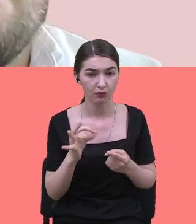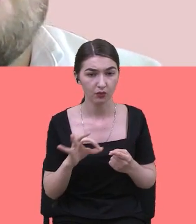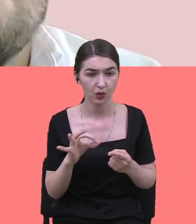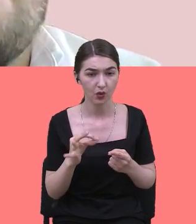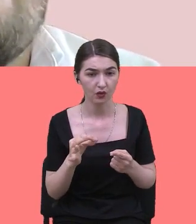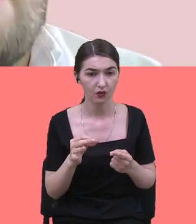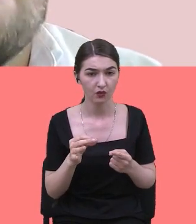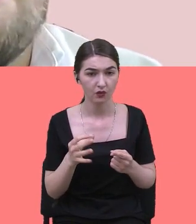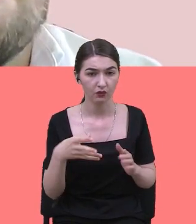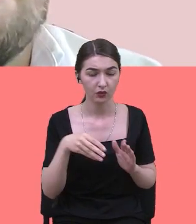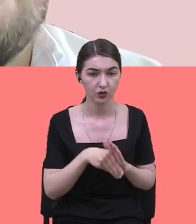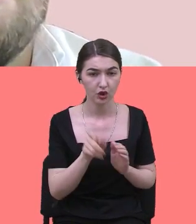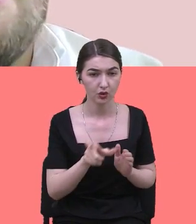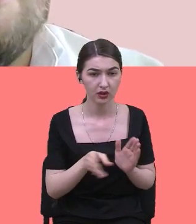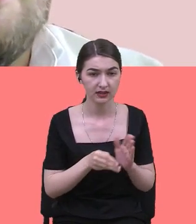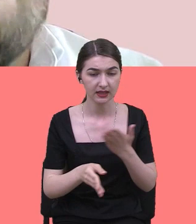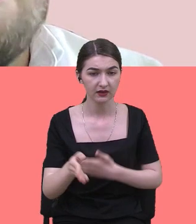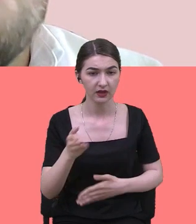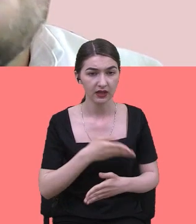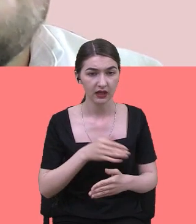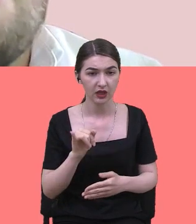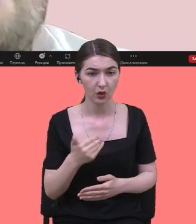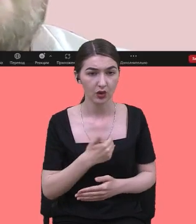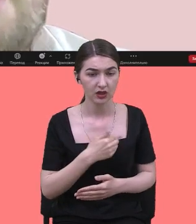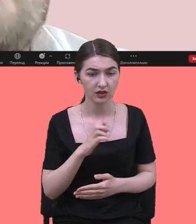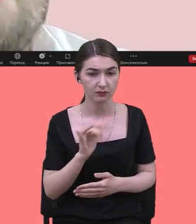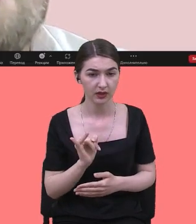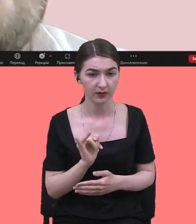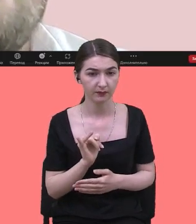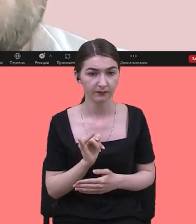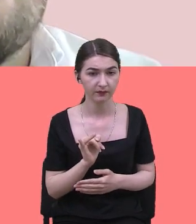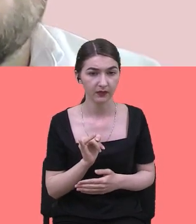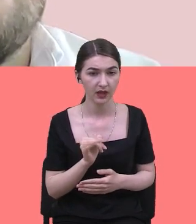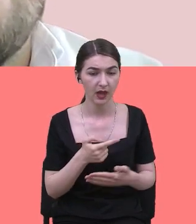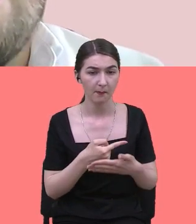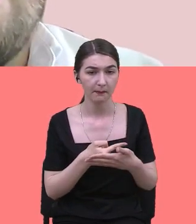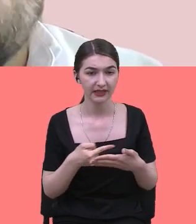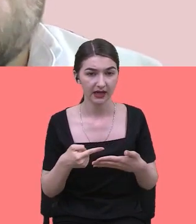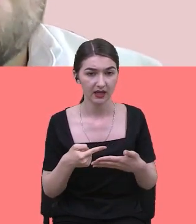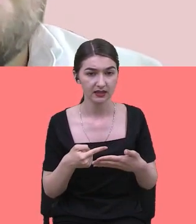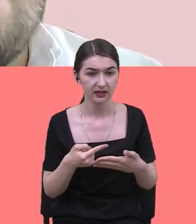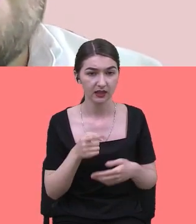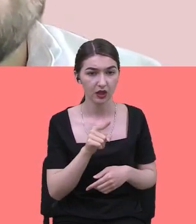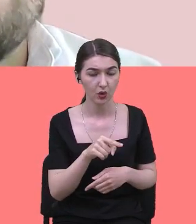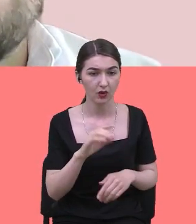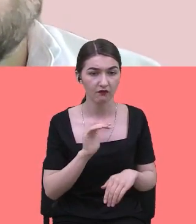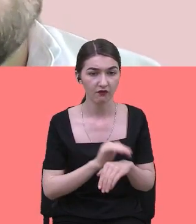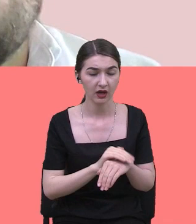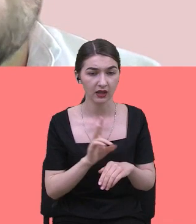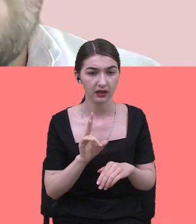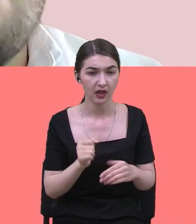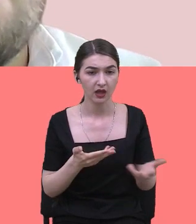stress on the fact that Stephanie was very right when she told that working